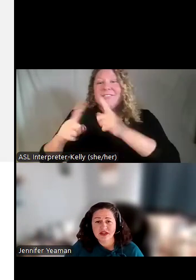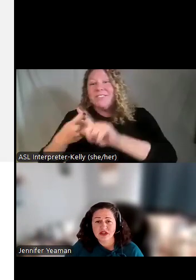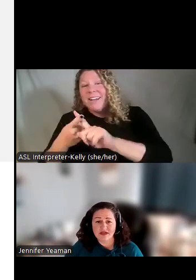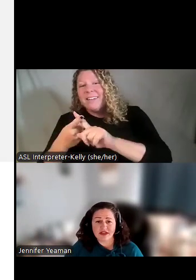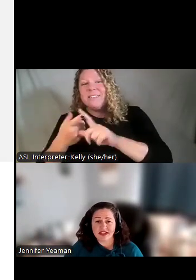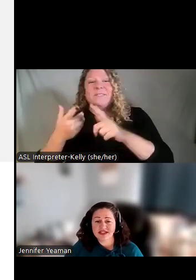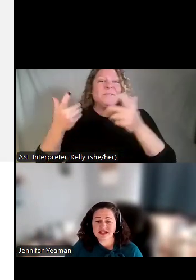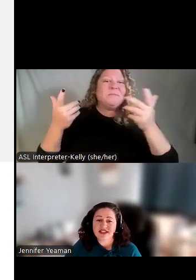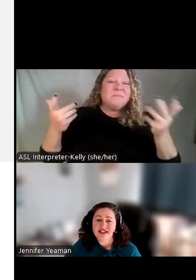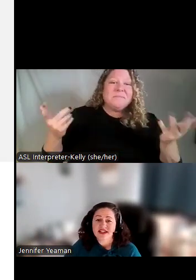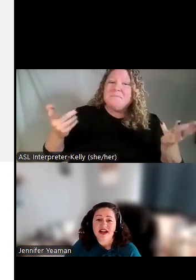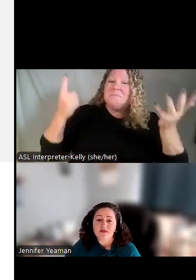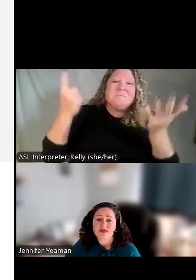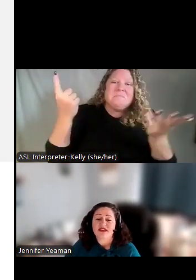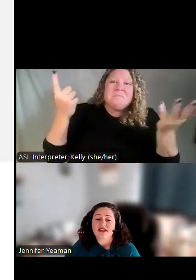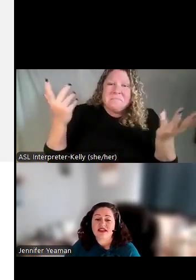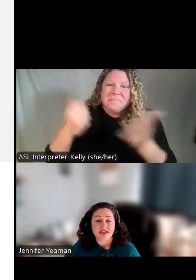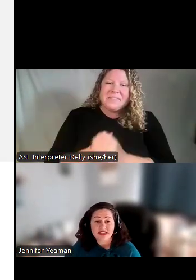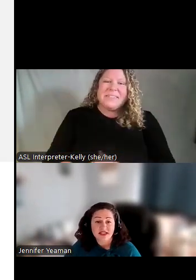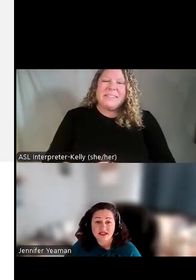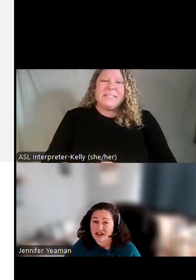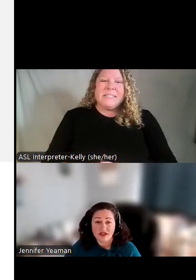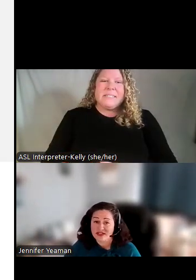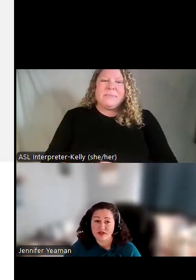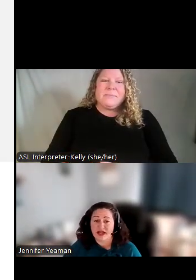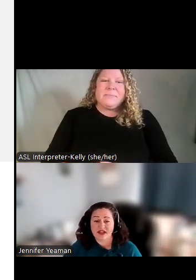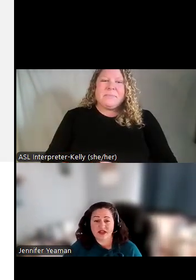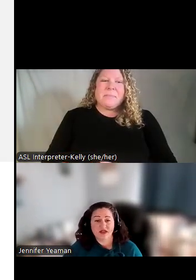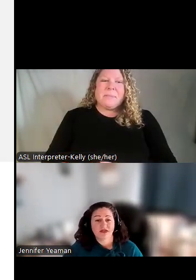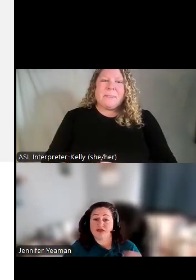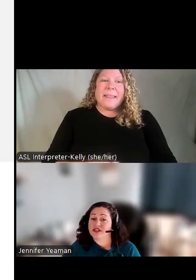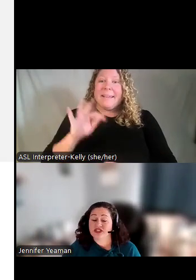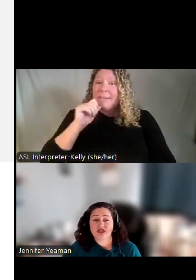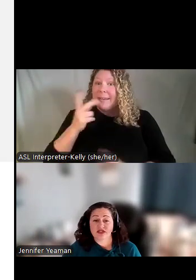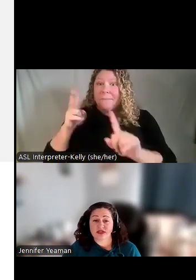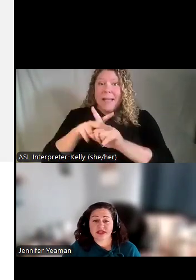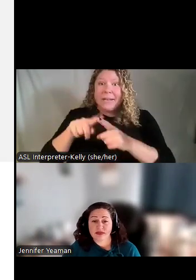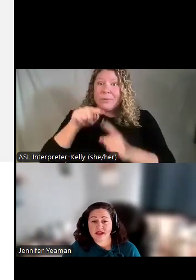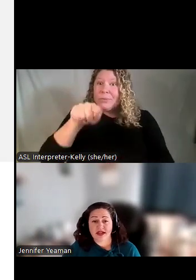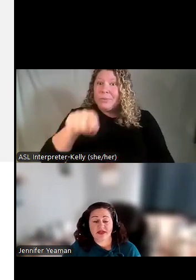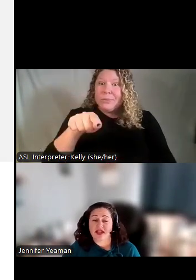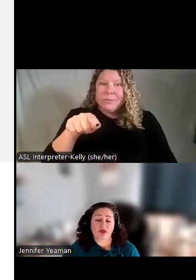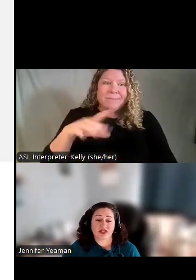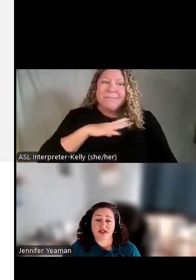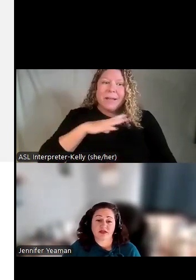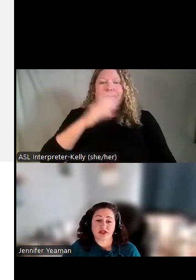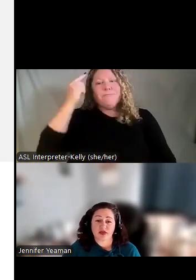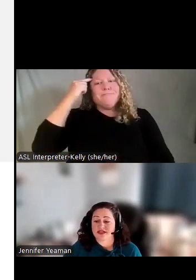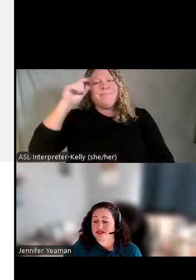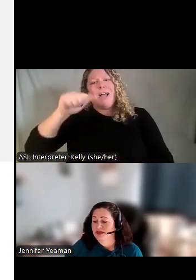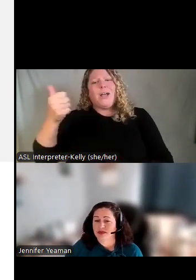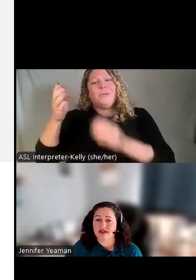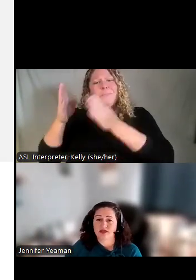to come here, whoever it is. If this scenario doesn't apply to you, feel free to choose a recipient and a thank you reason